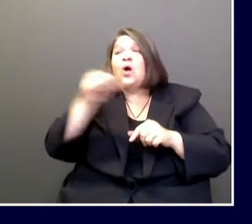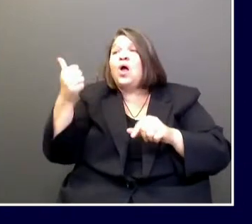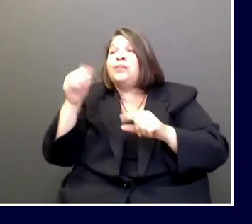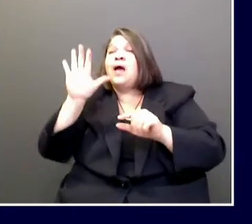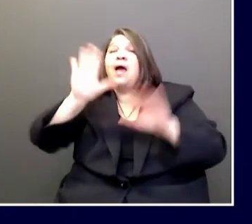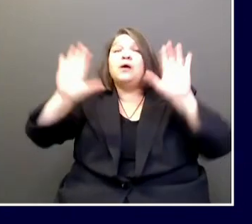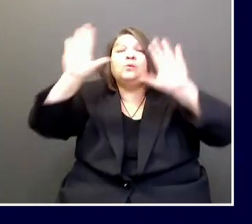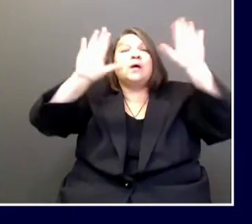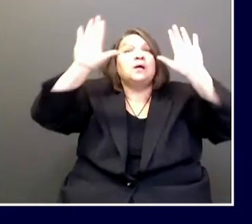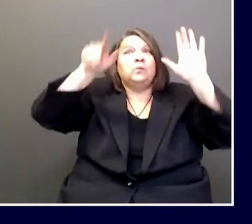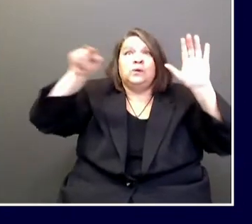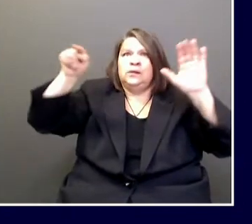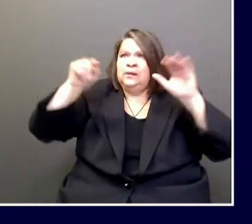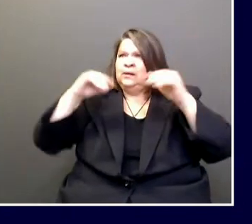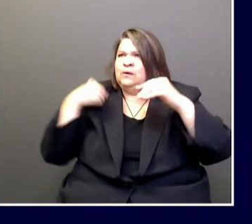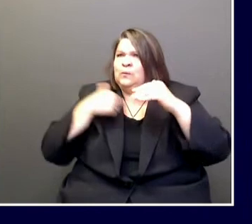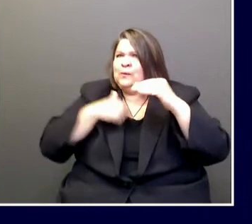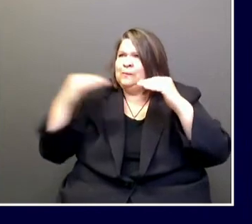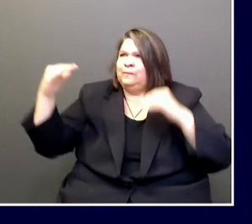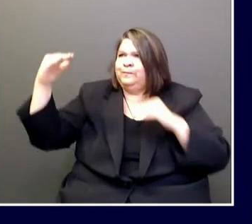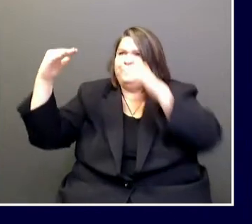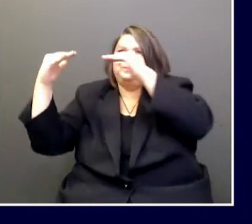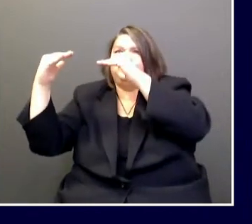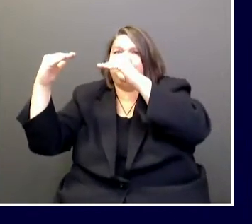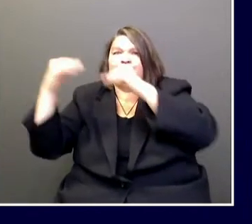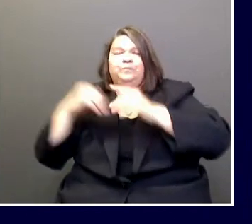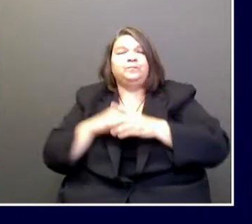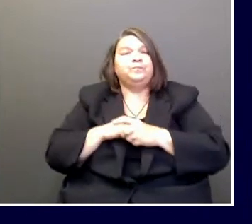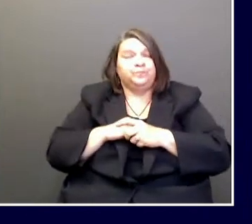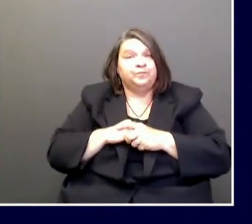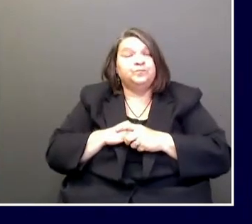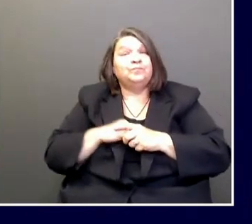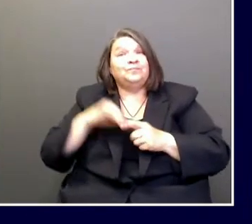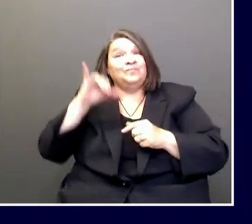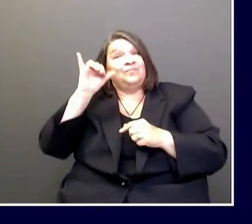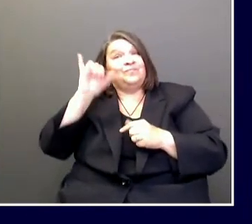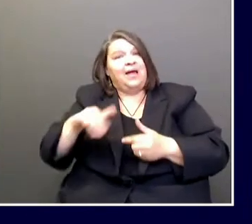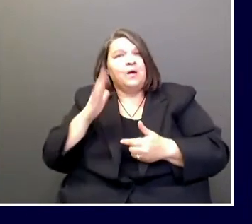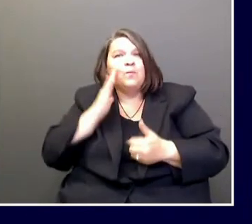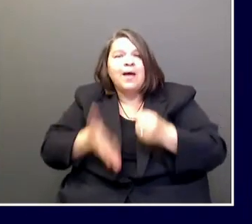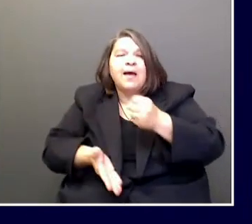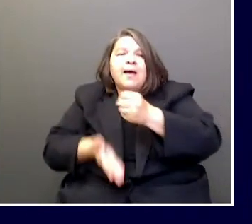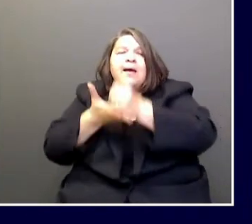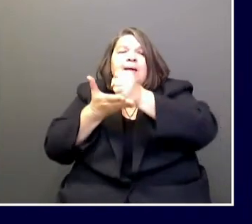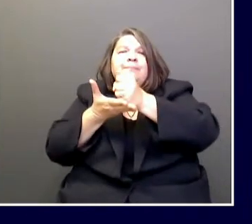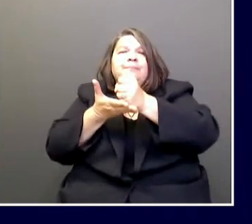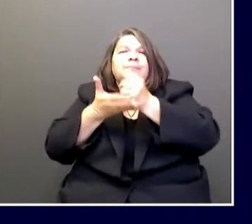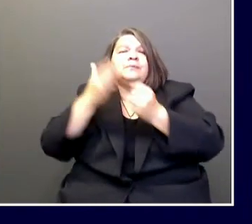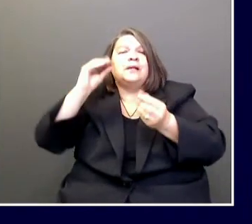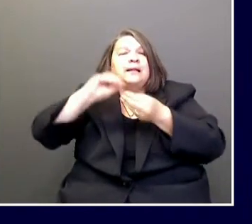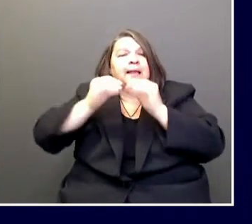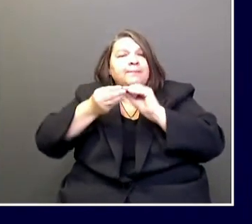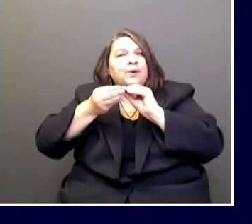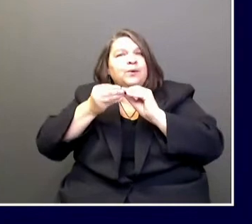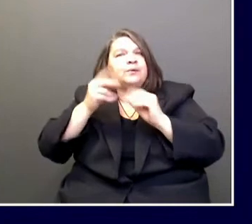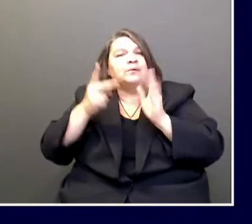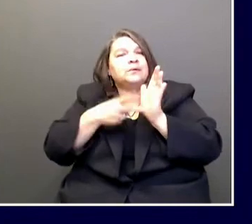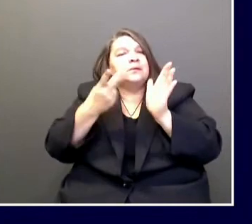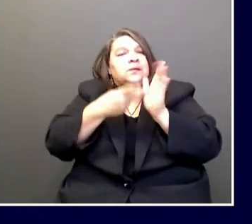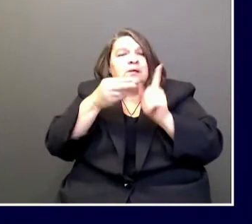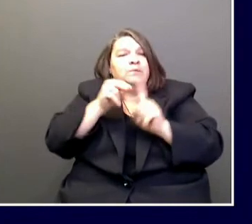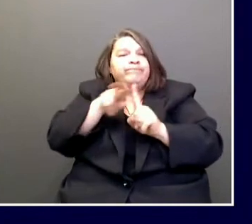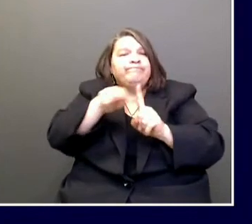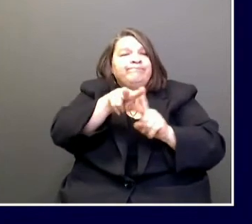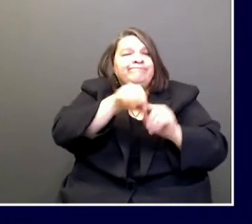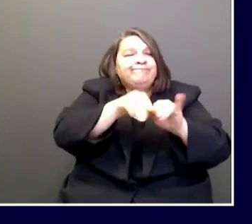run and thus generate exponential growth. That's the yes, I agree part of my answer. The question mark or